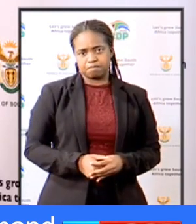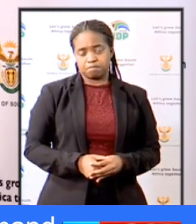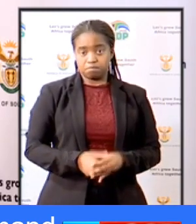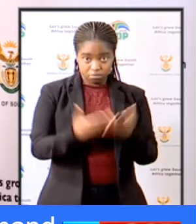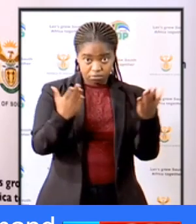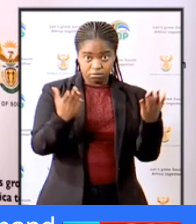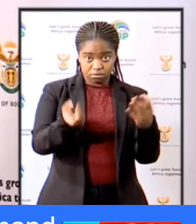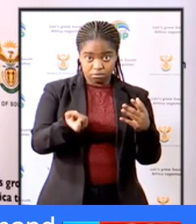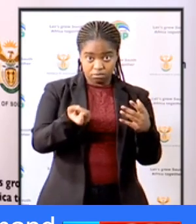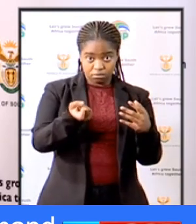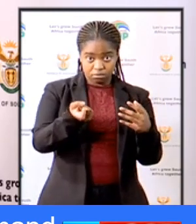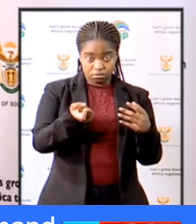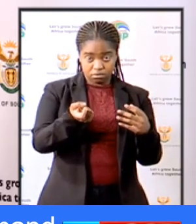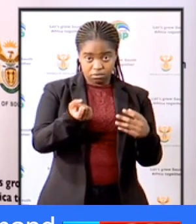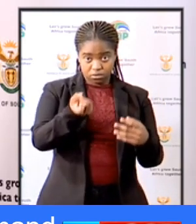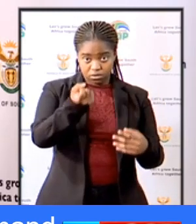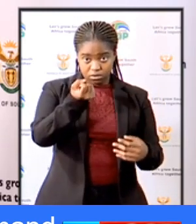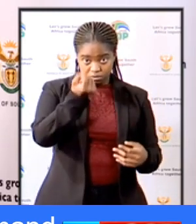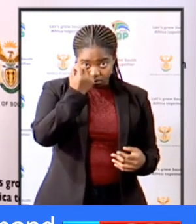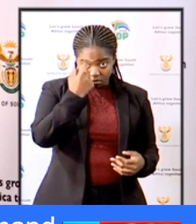Are we together?